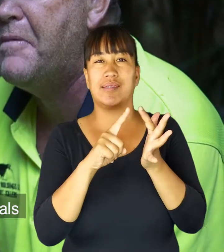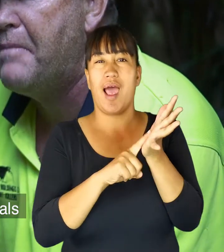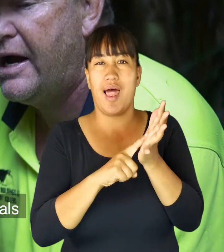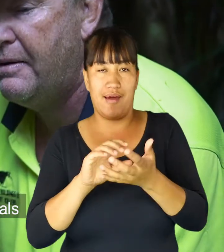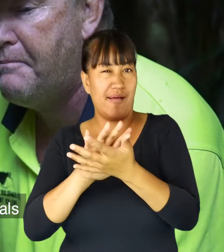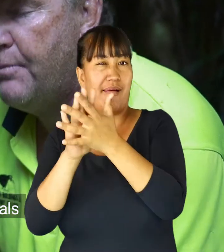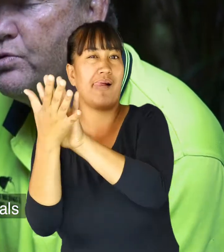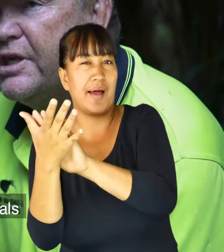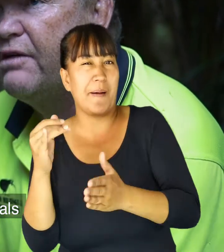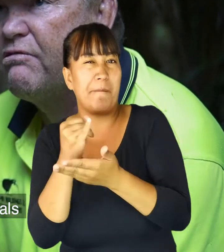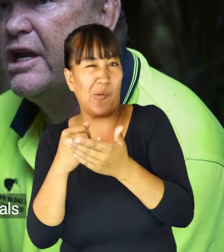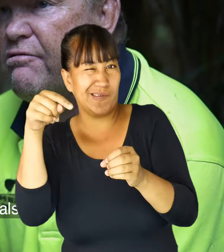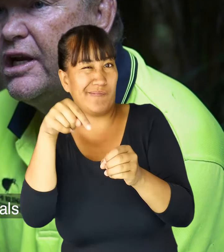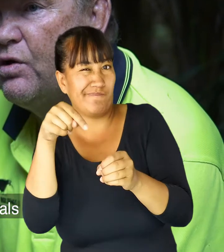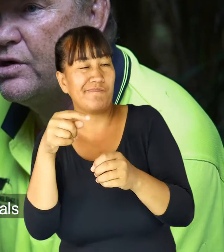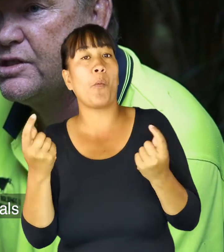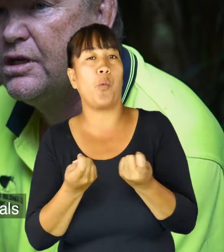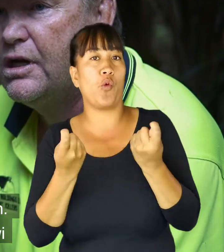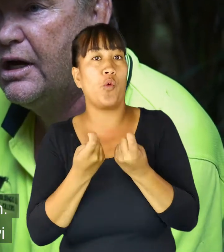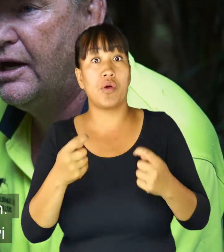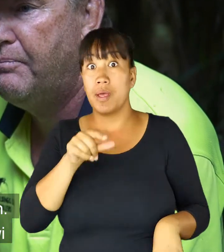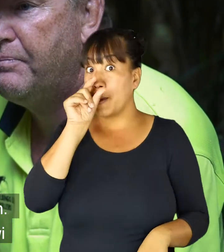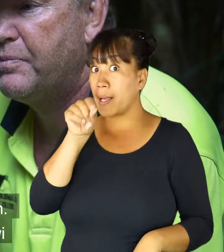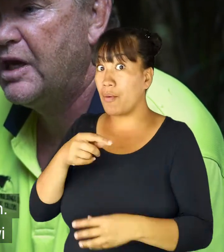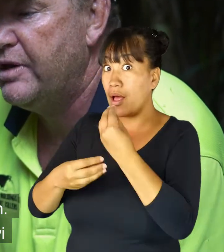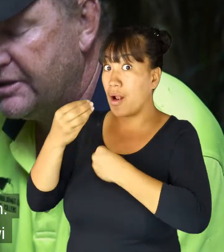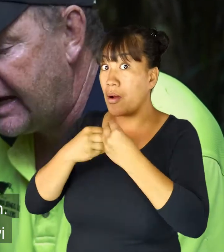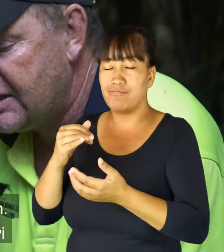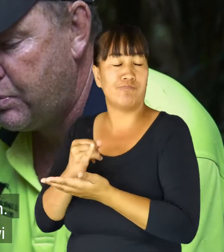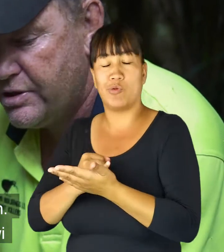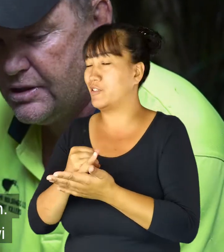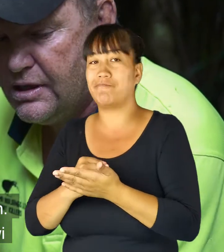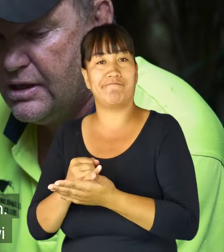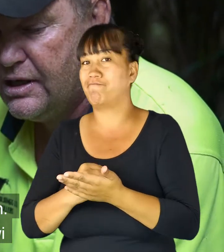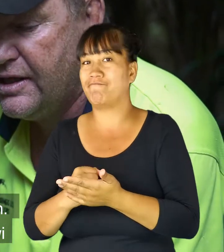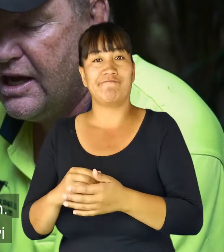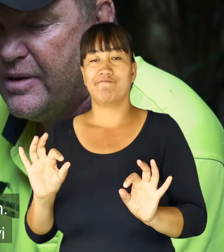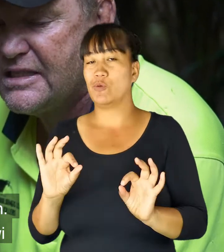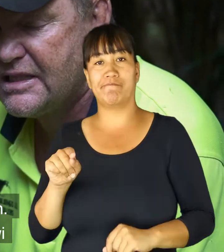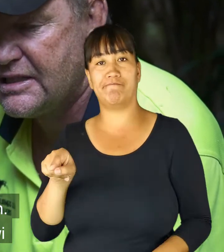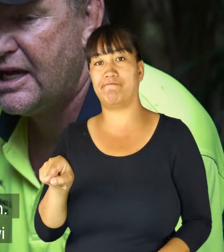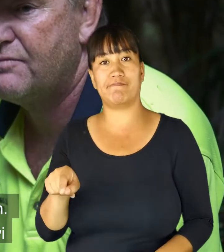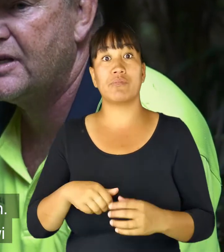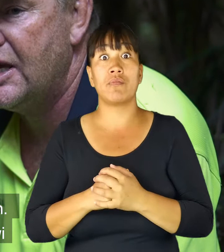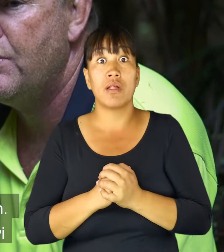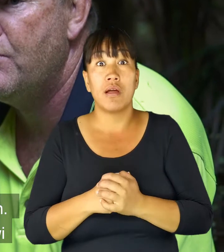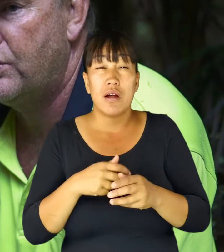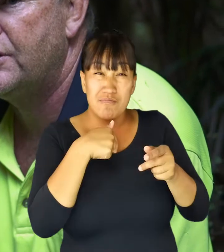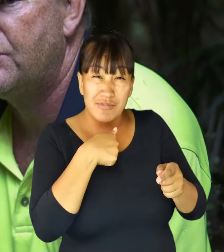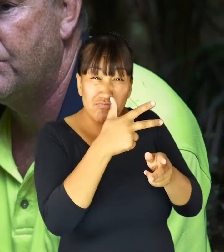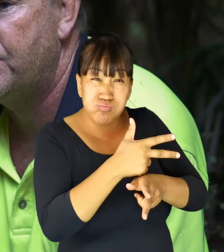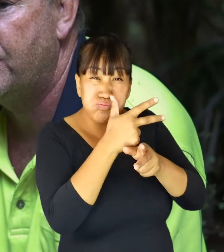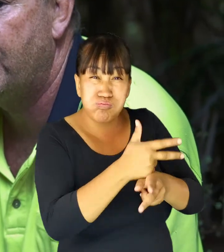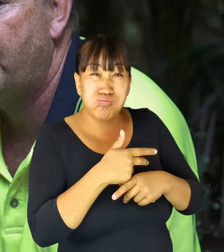it's mammals that it really, really knocks. Kiwi don't take the poison. There have been 600 kiwi